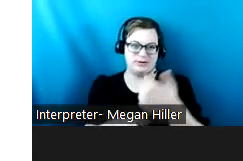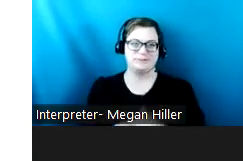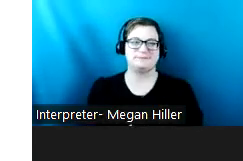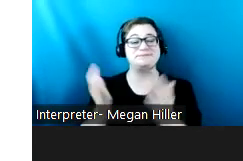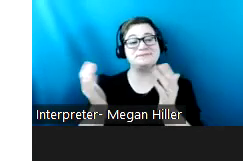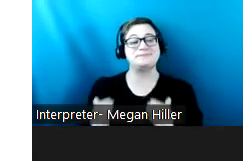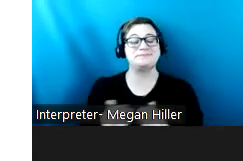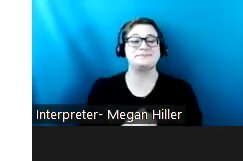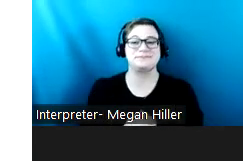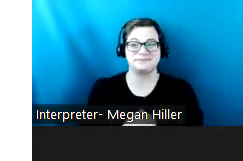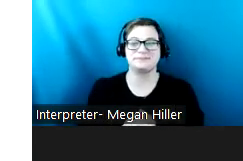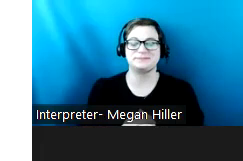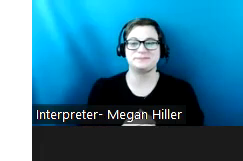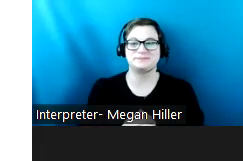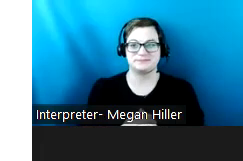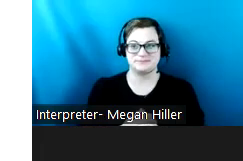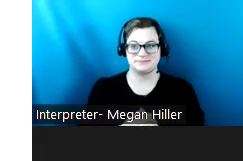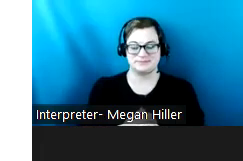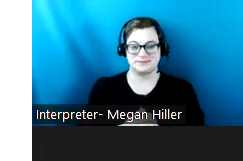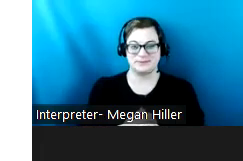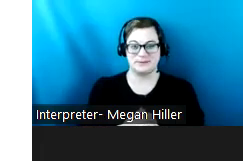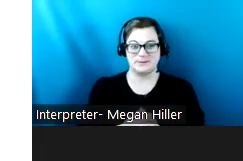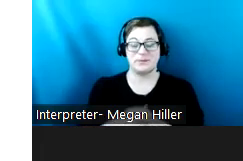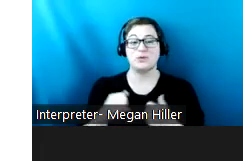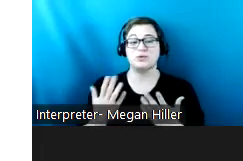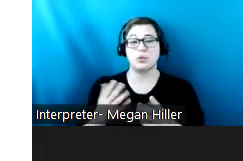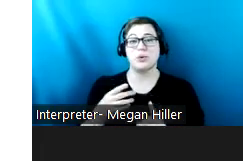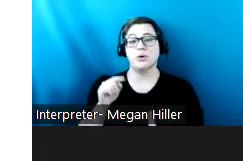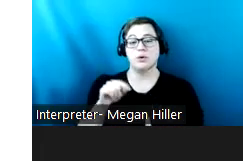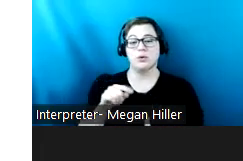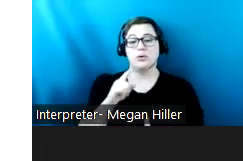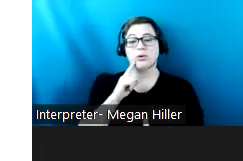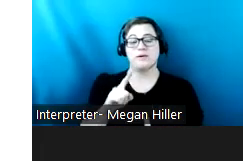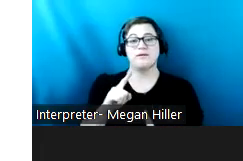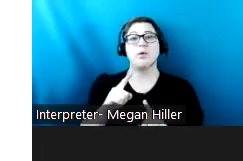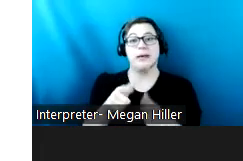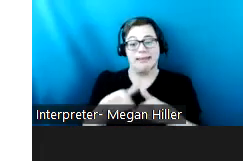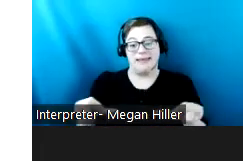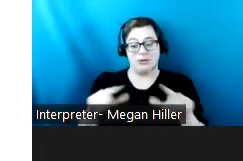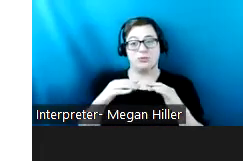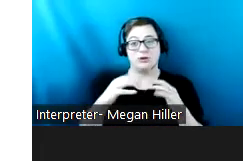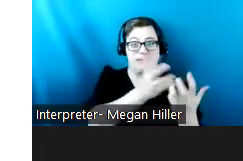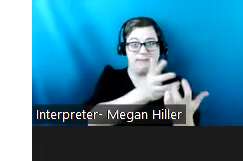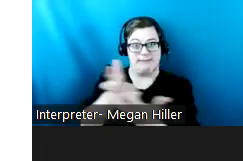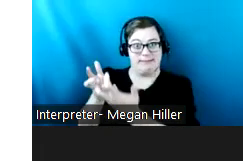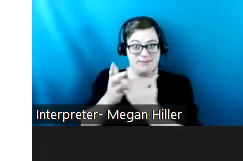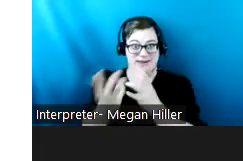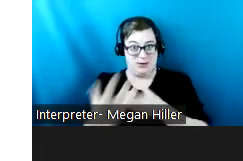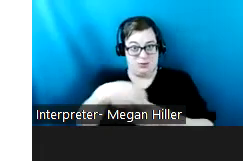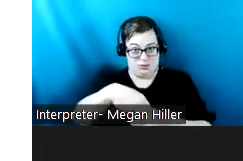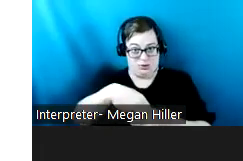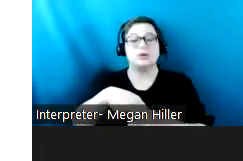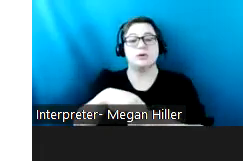slide. All right, and so moving towards alignment and incorporation of language, you will notice that we